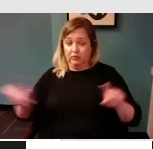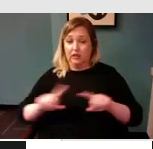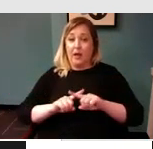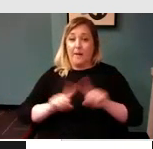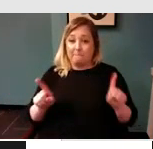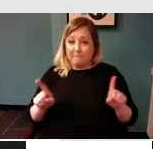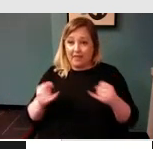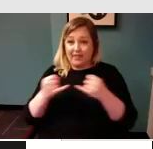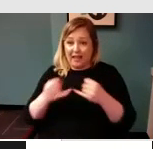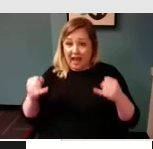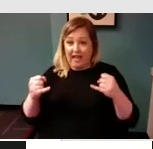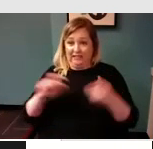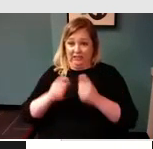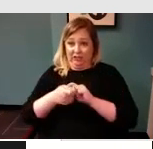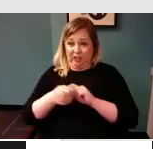connected components there.